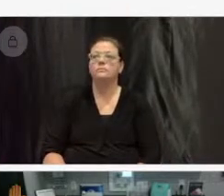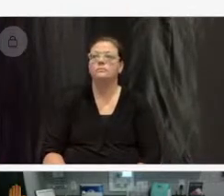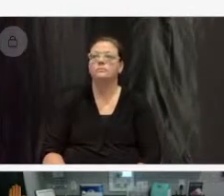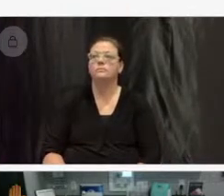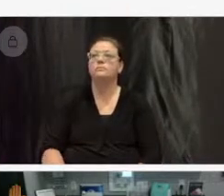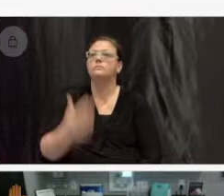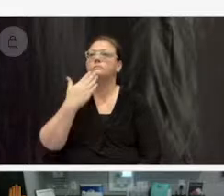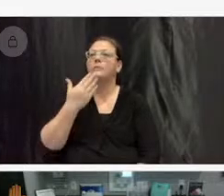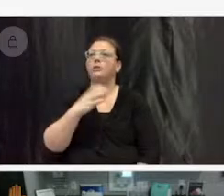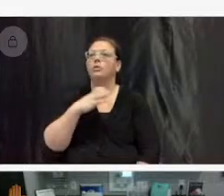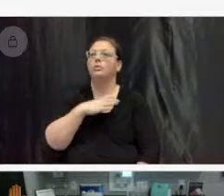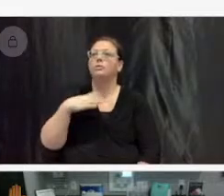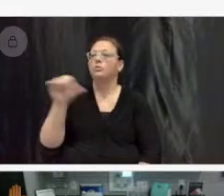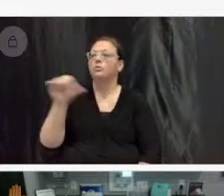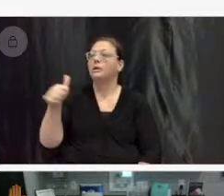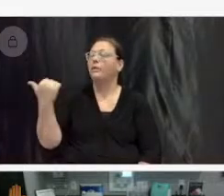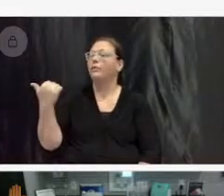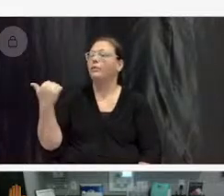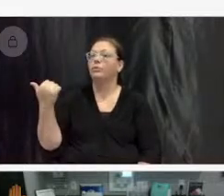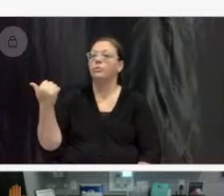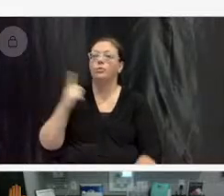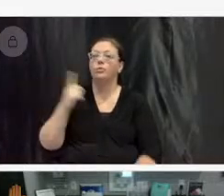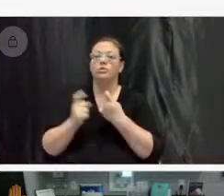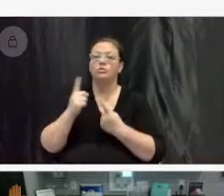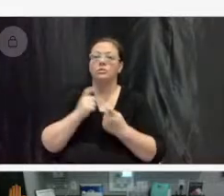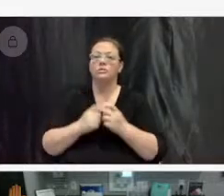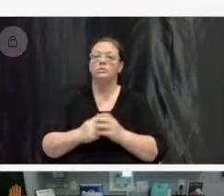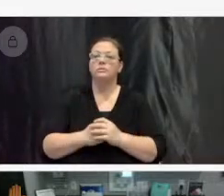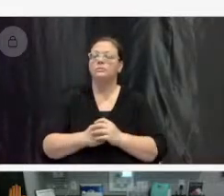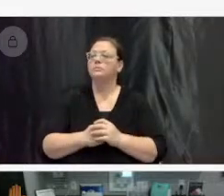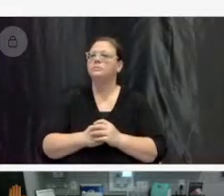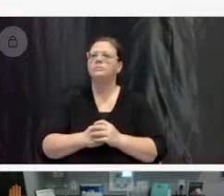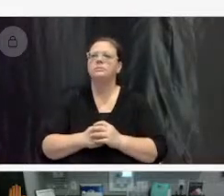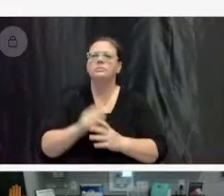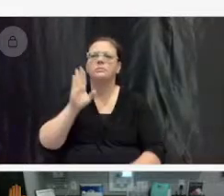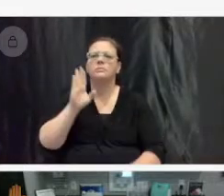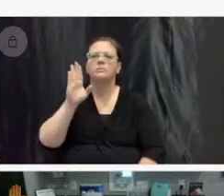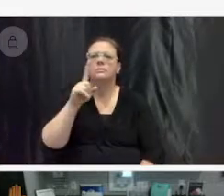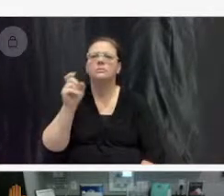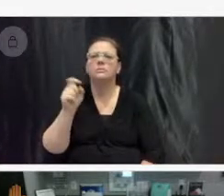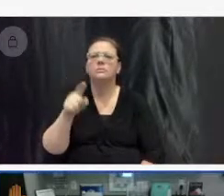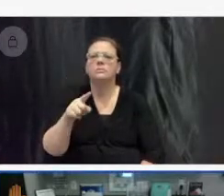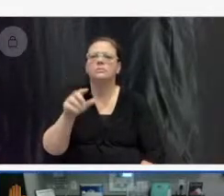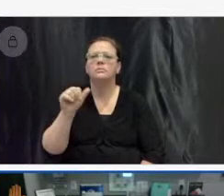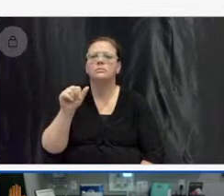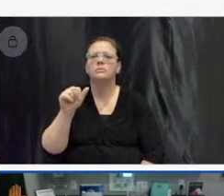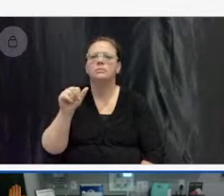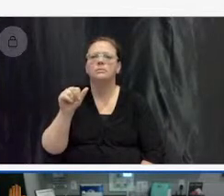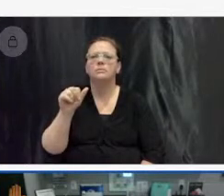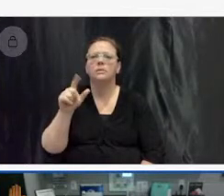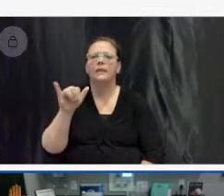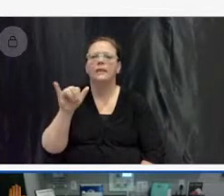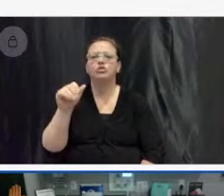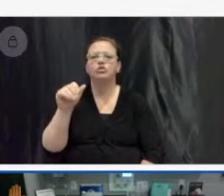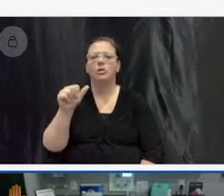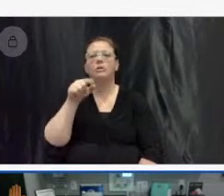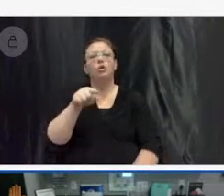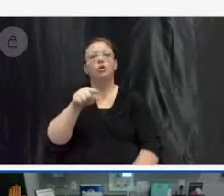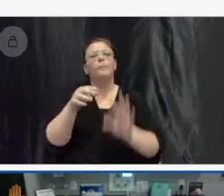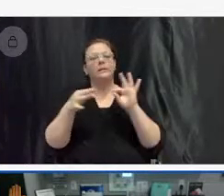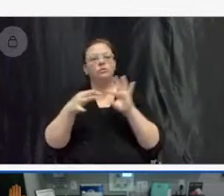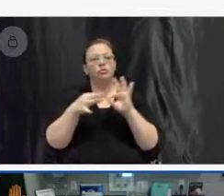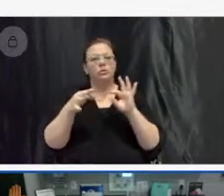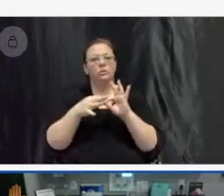Thank you, Commissioner. Any other commissioners with any particular questions? I just had a question. You had mentioned that